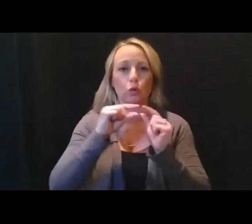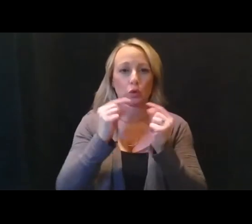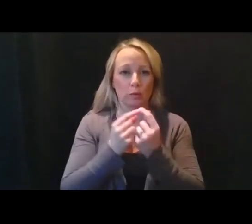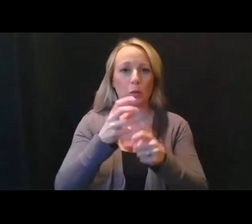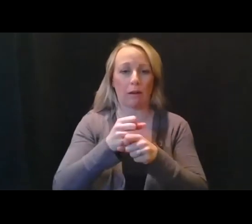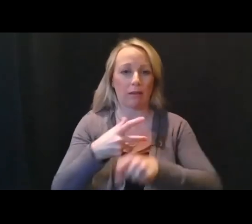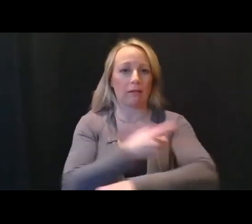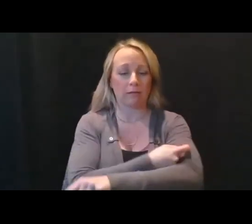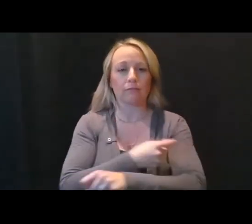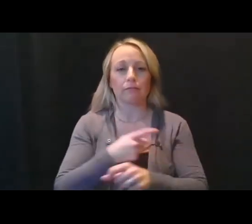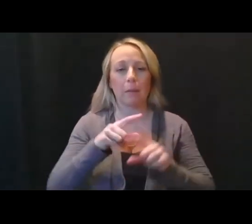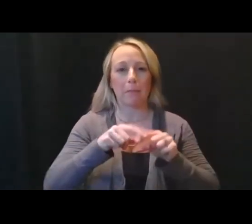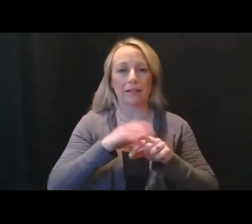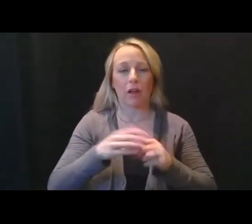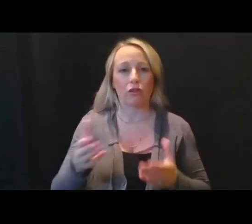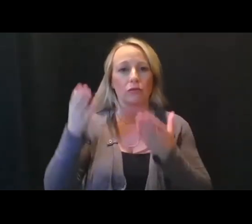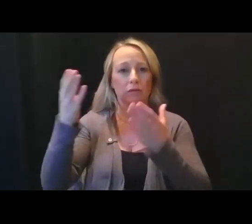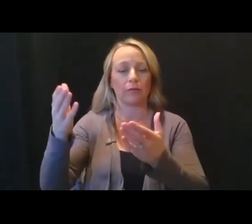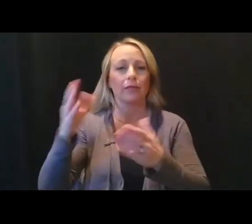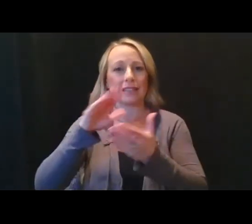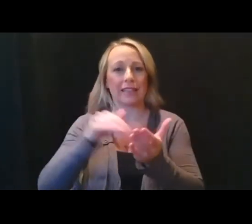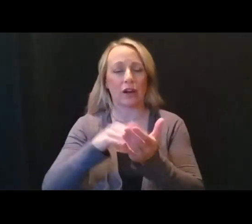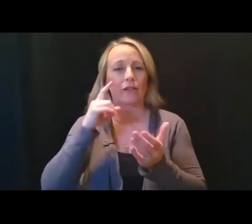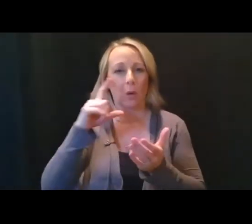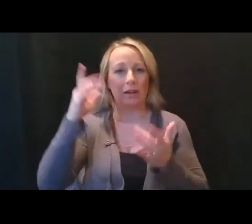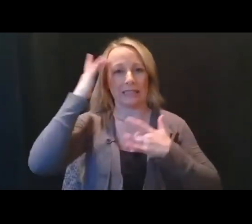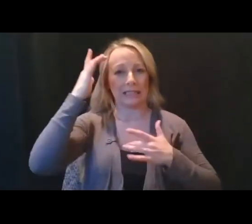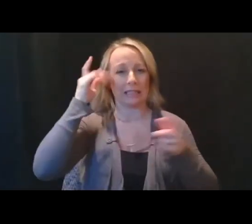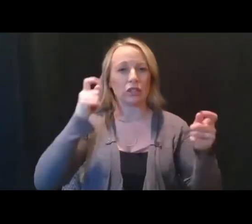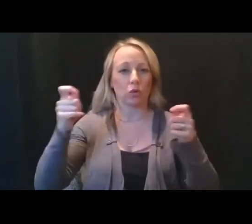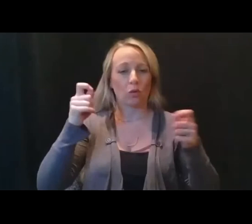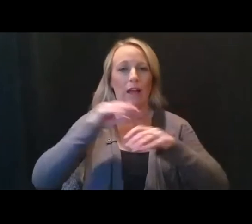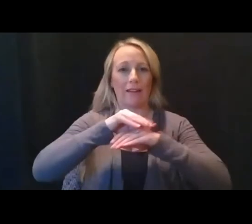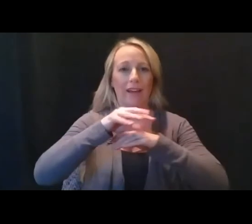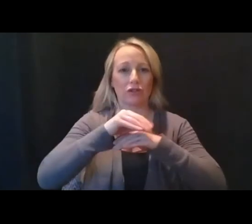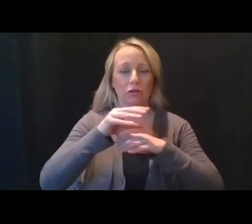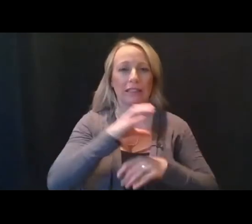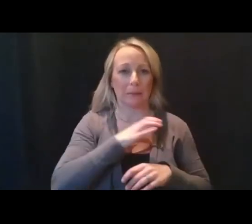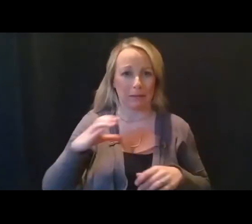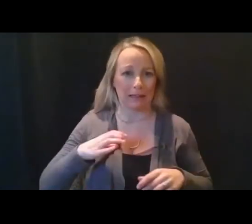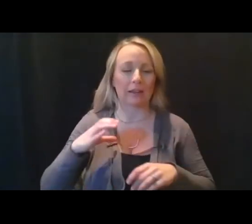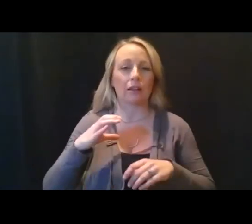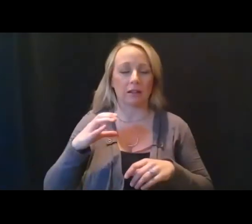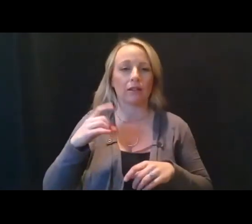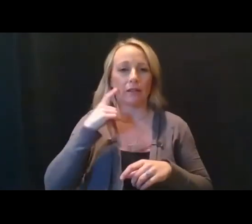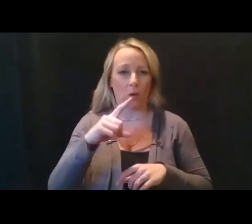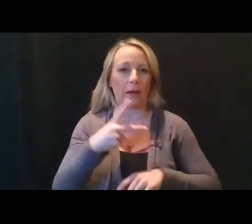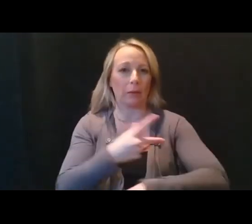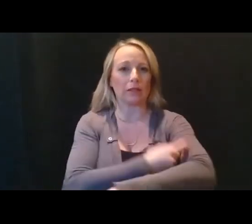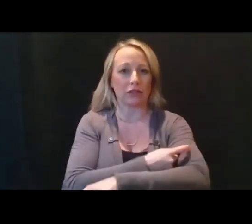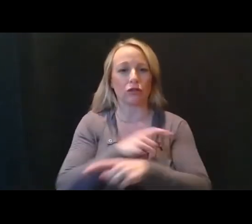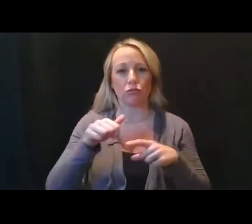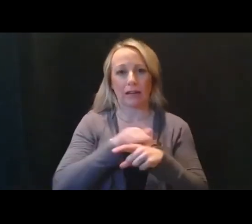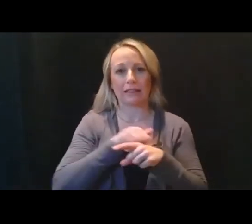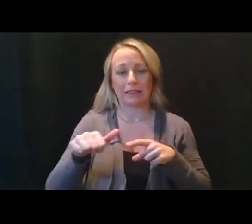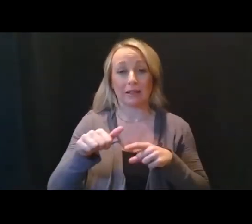on the recommendations from the Centers for Disease Control's Advisory Committee on Immunization Practices.